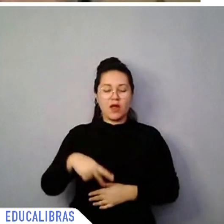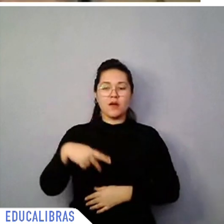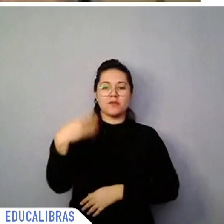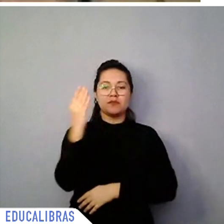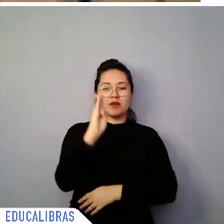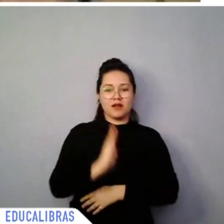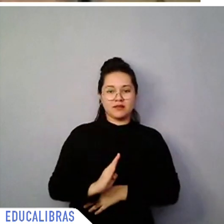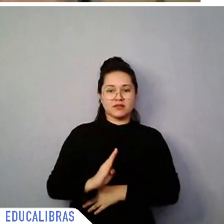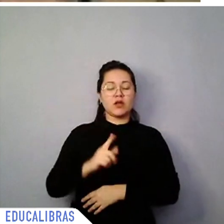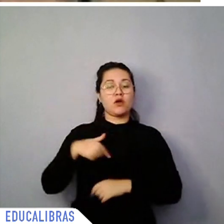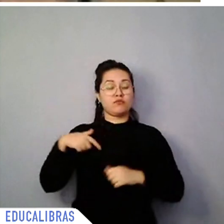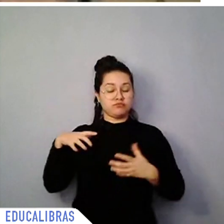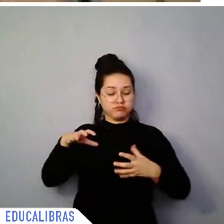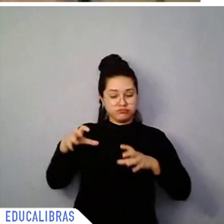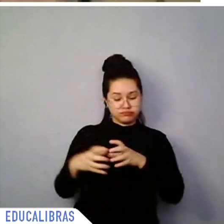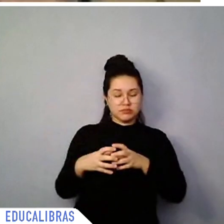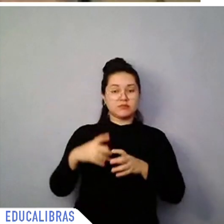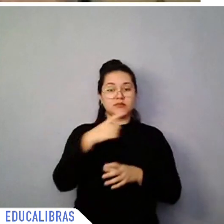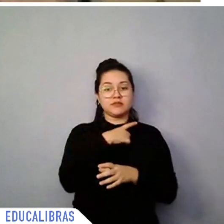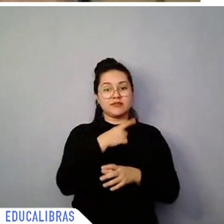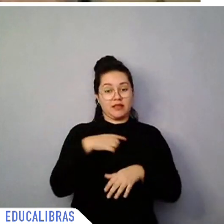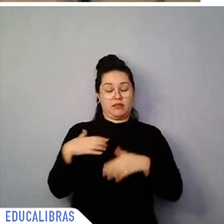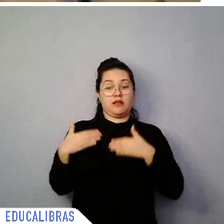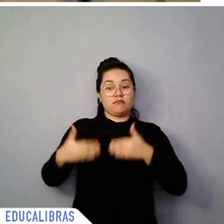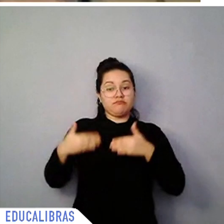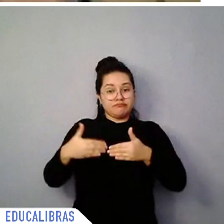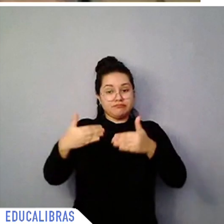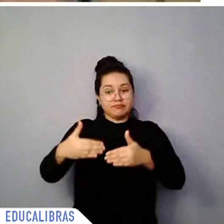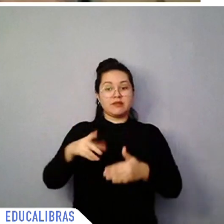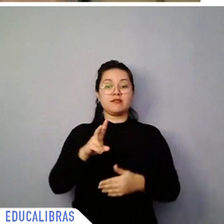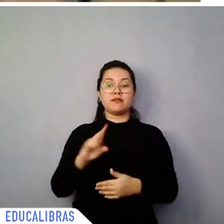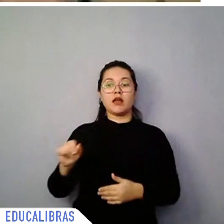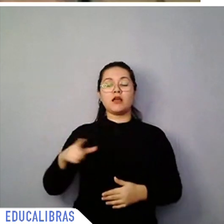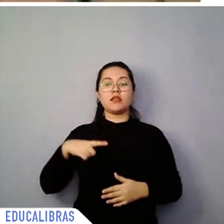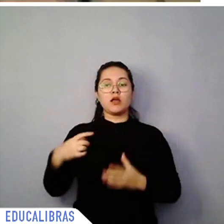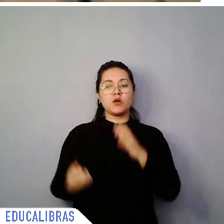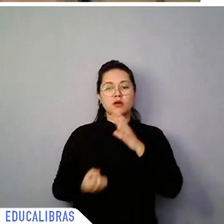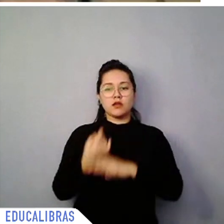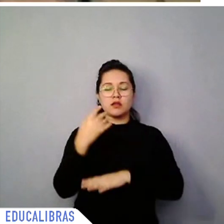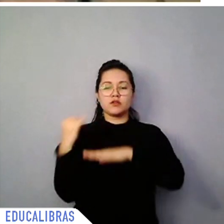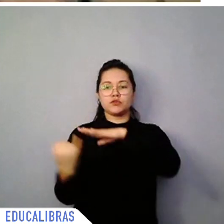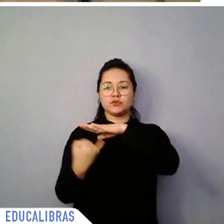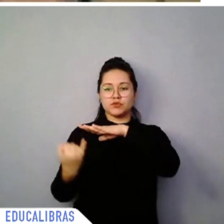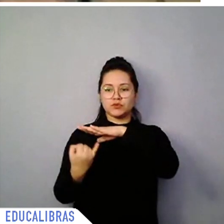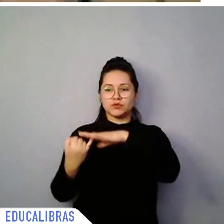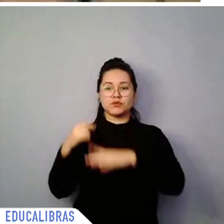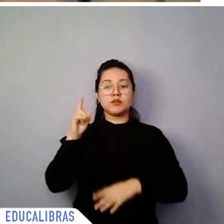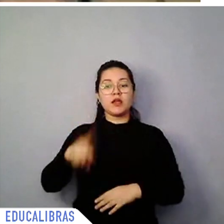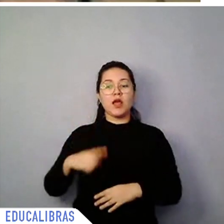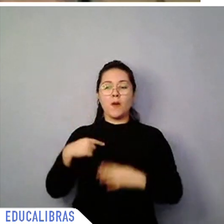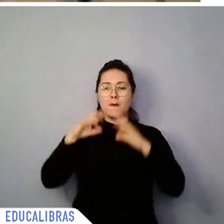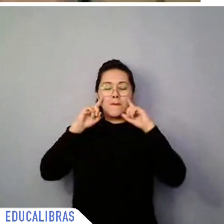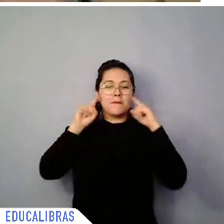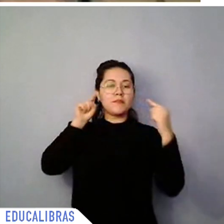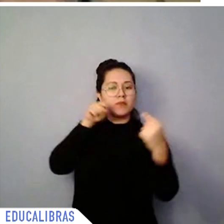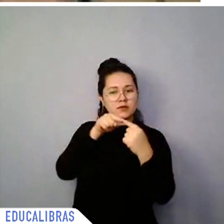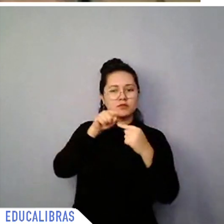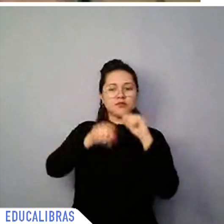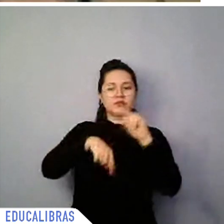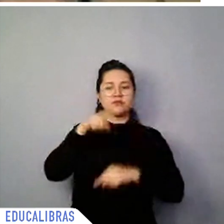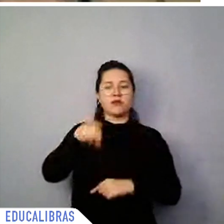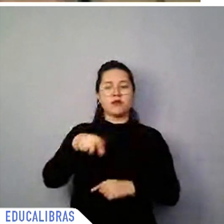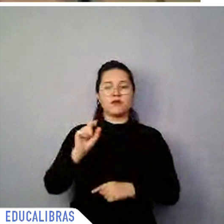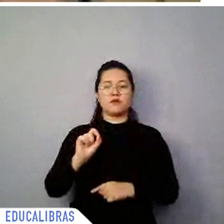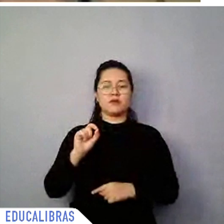vaccine doesn't come. So we have to be attentive to all that. Our group, Women of Brazil, is creating